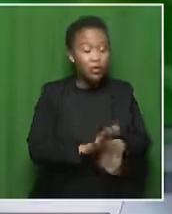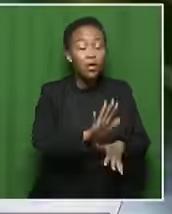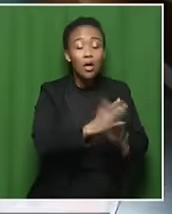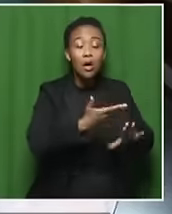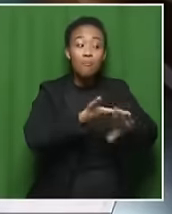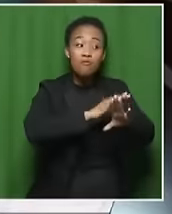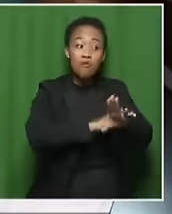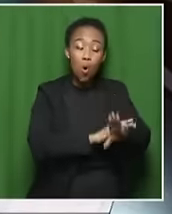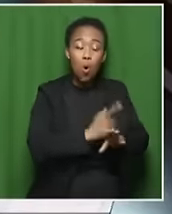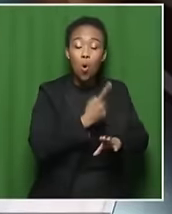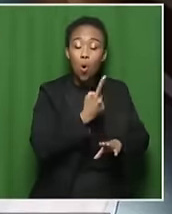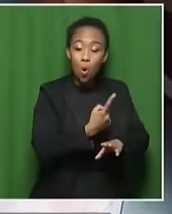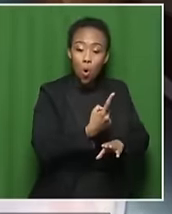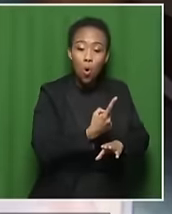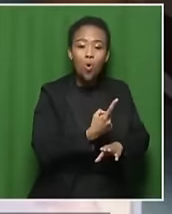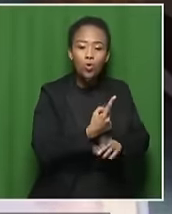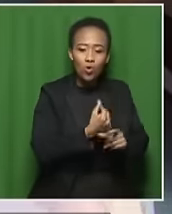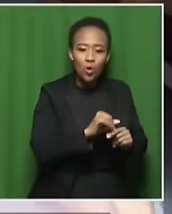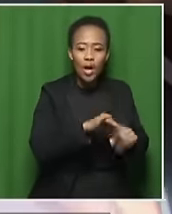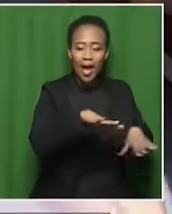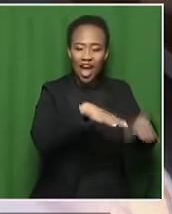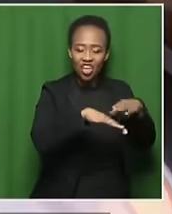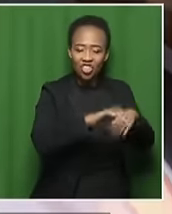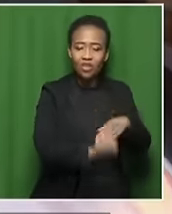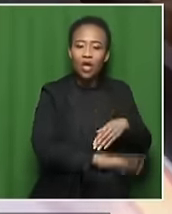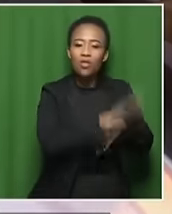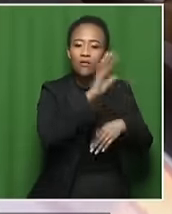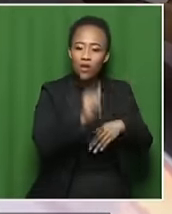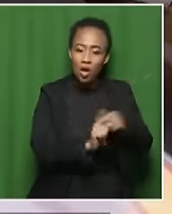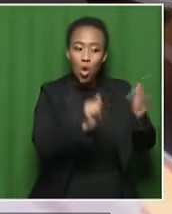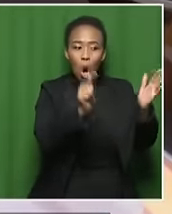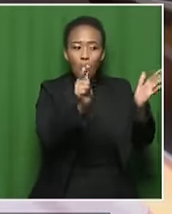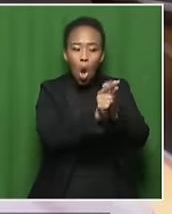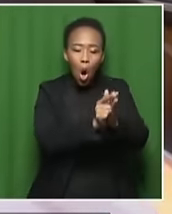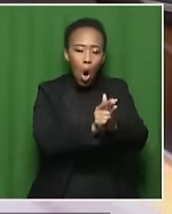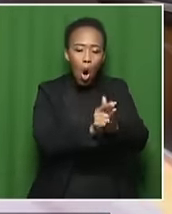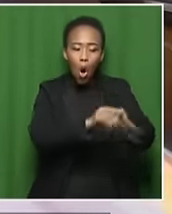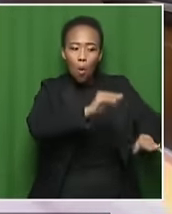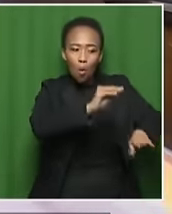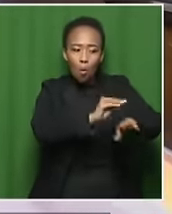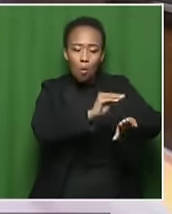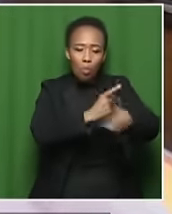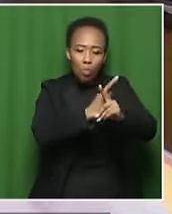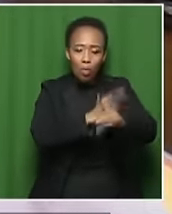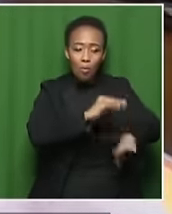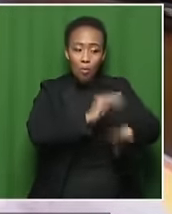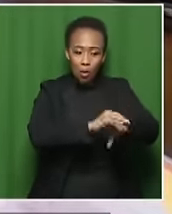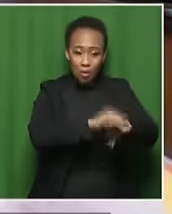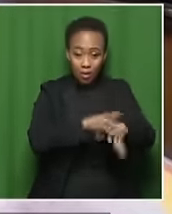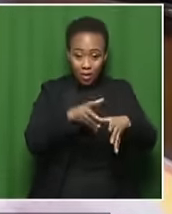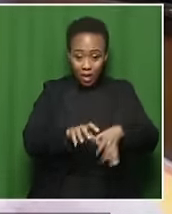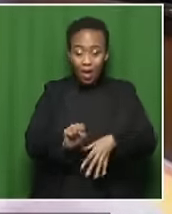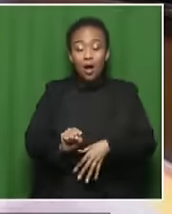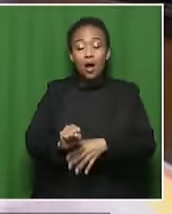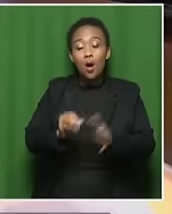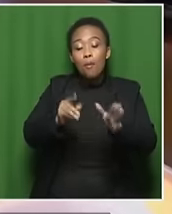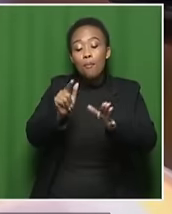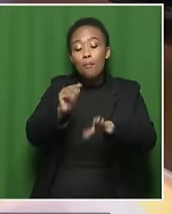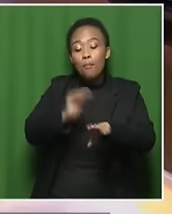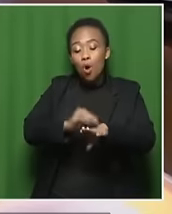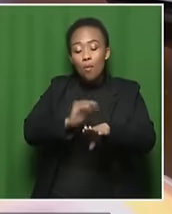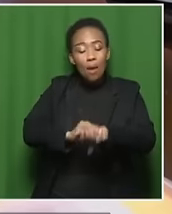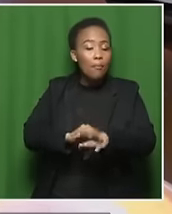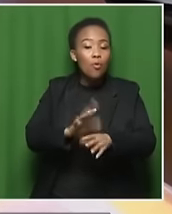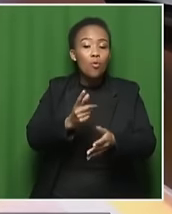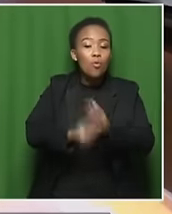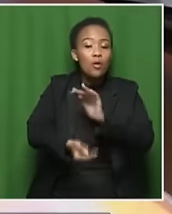but just before that, what is your solution as ActionSA to that, to the lawlessness problem? The problem that we face right now, in less than a minute, how would